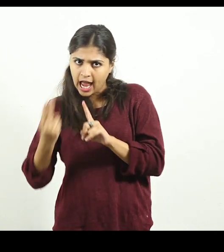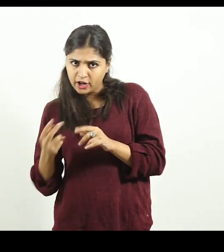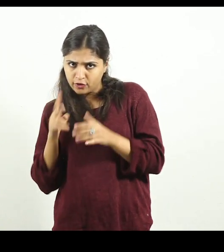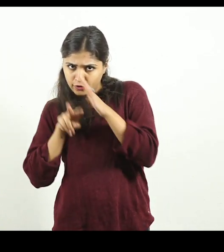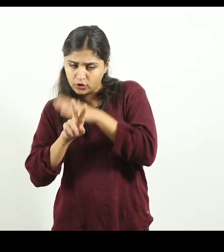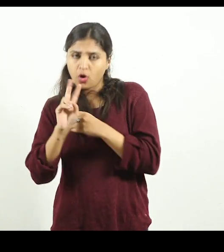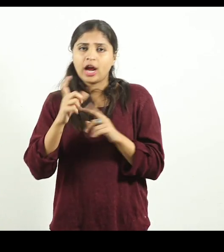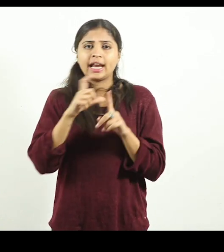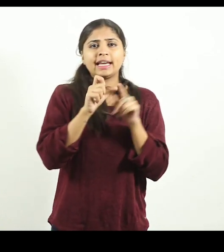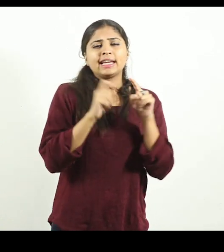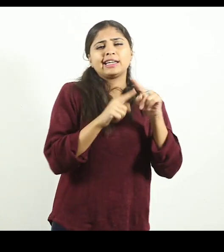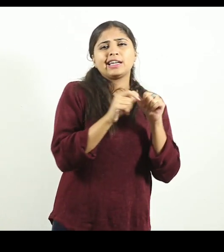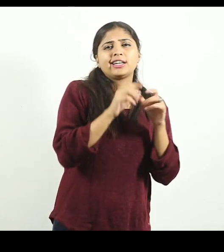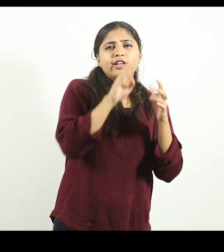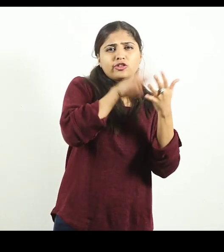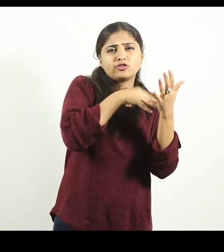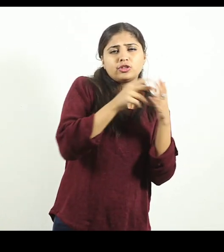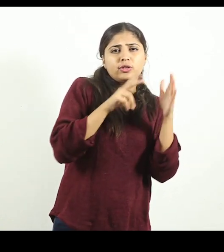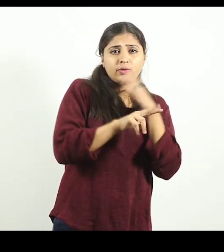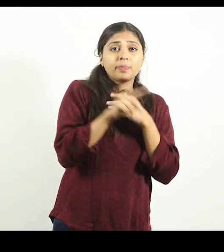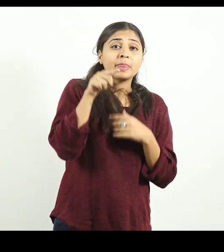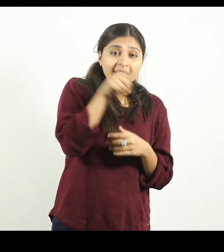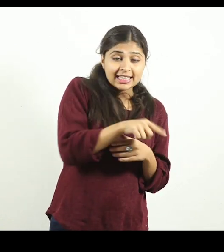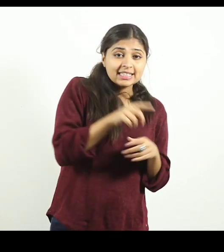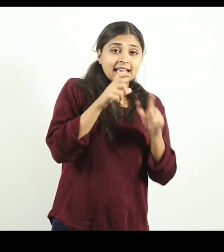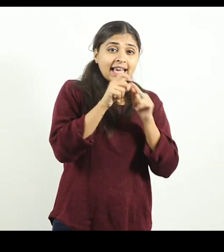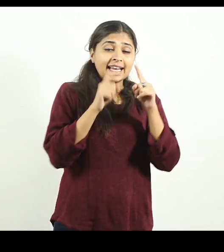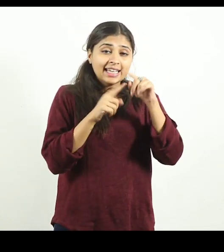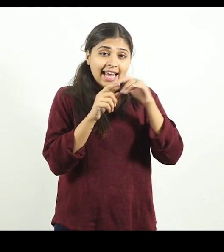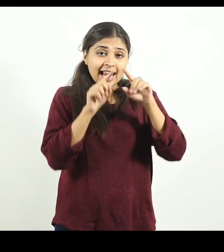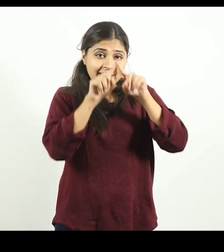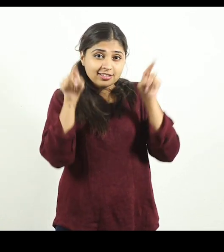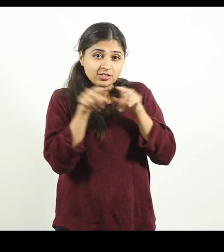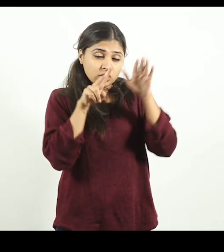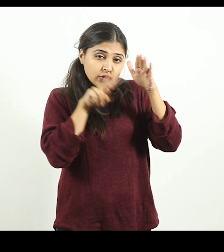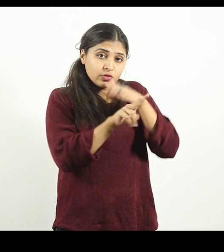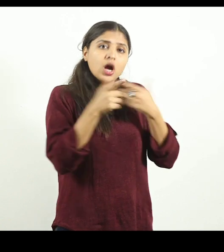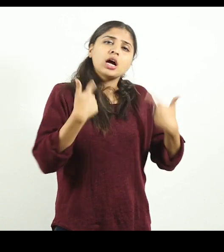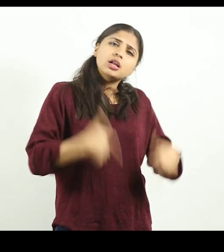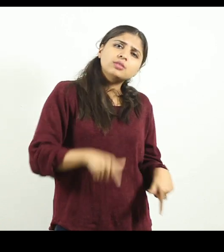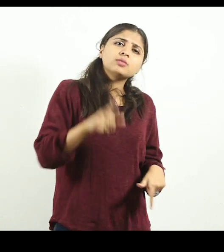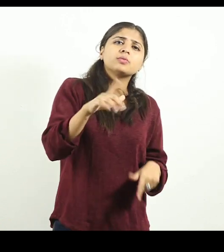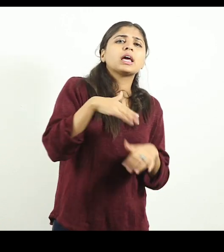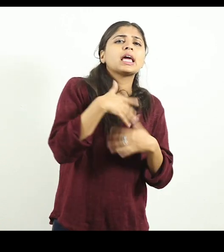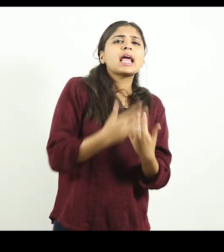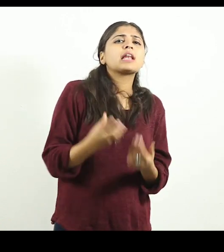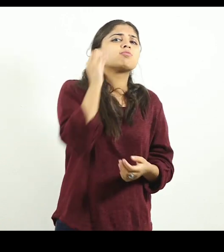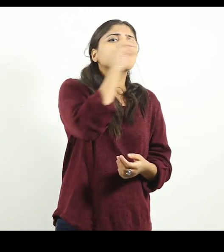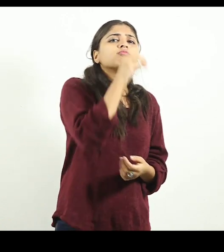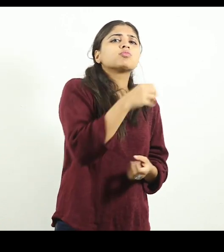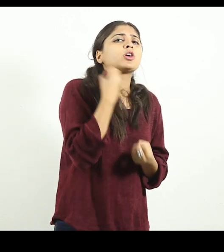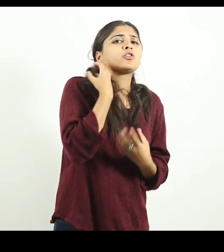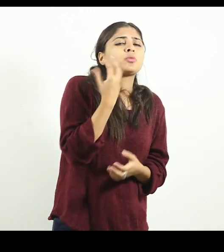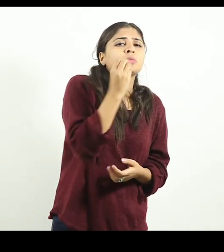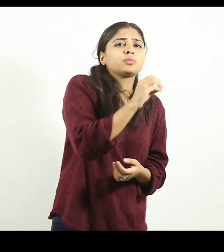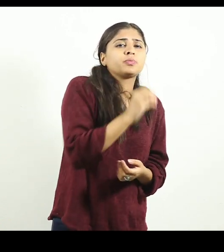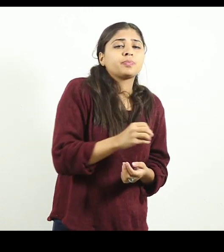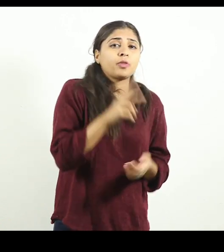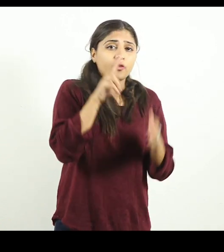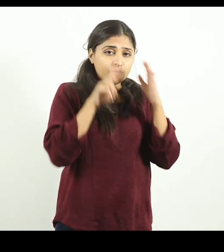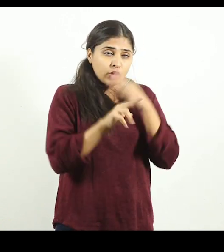wish. Datasheet view allows you to see any data that has been entered into the